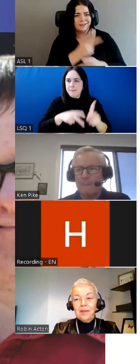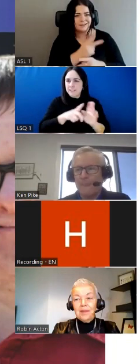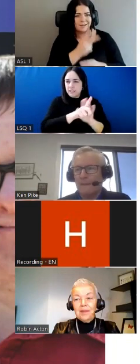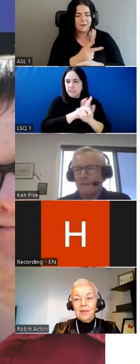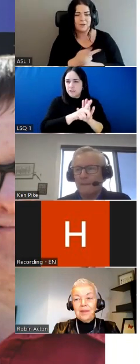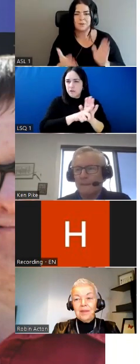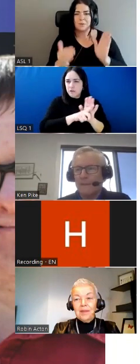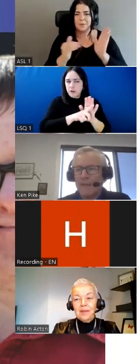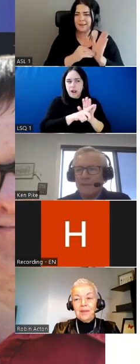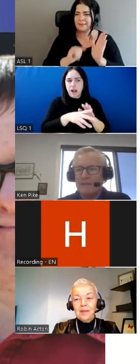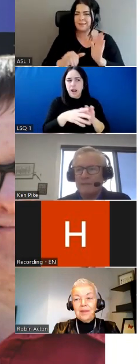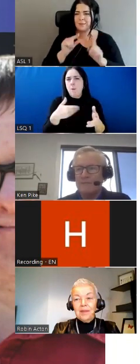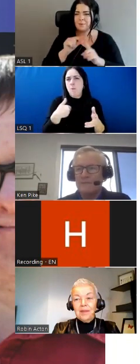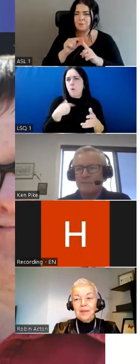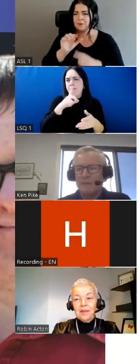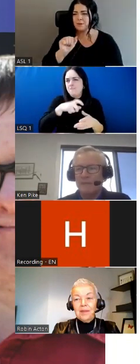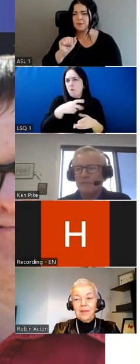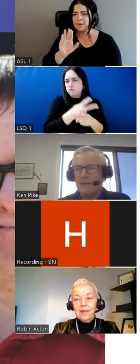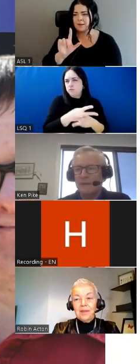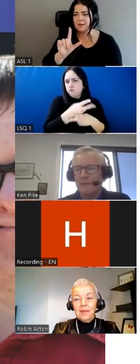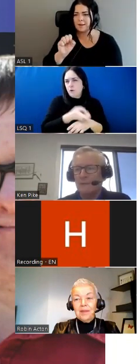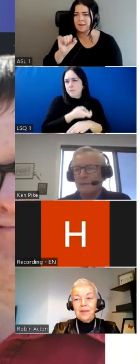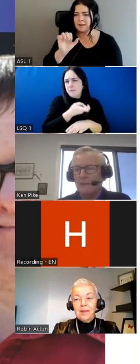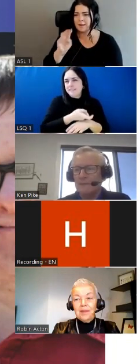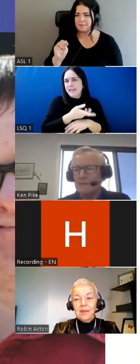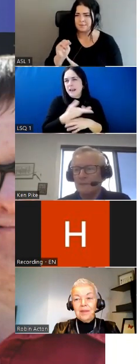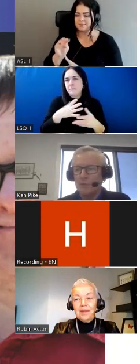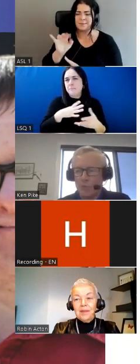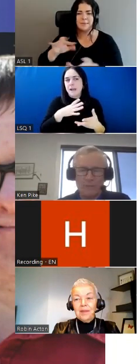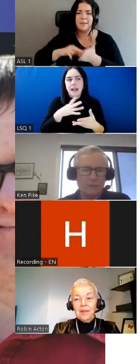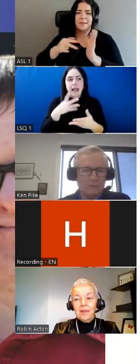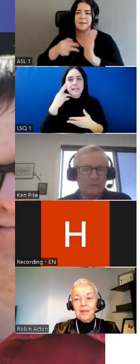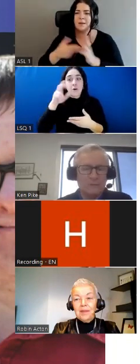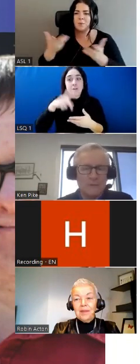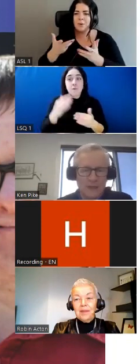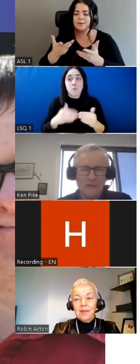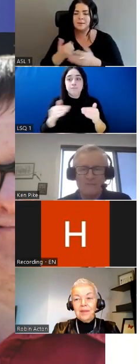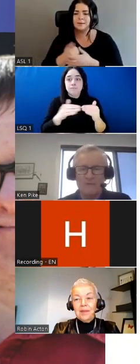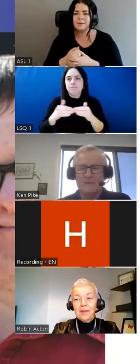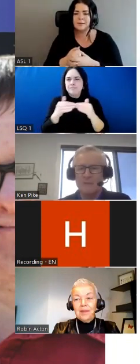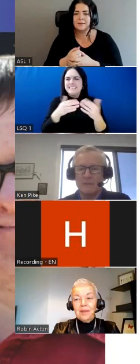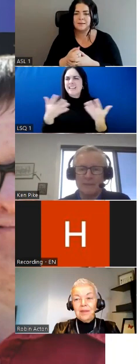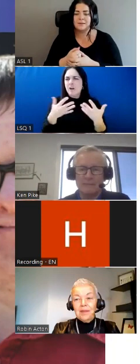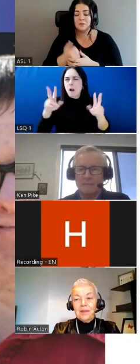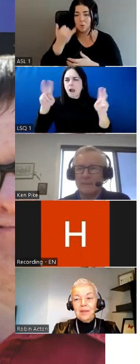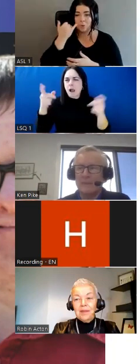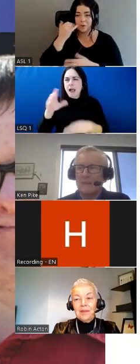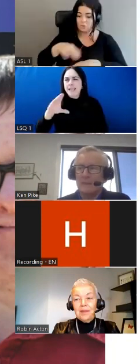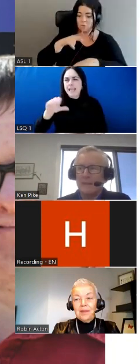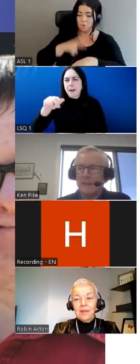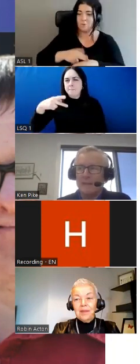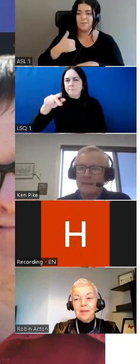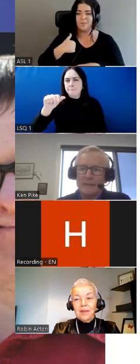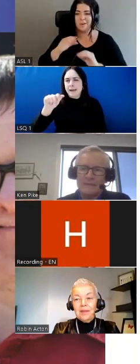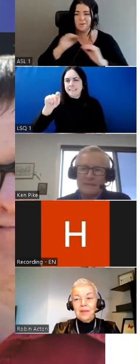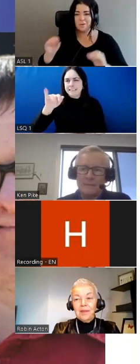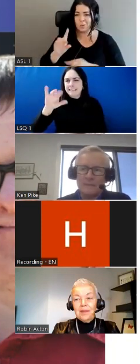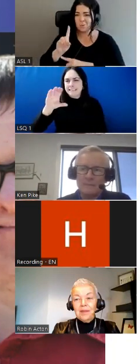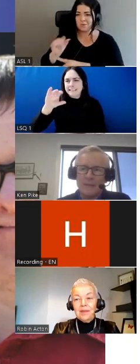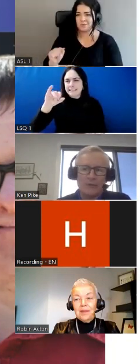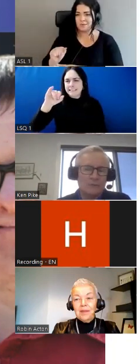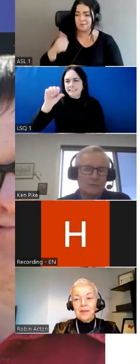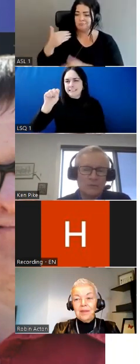ableism. Ableism is the belief that it is normal not to have a disability, and it